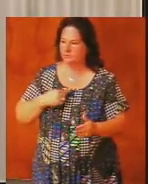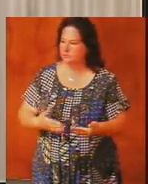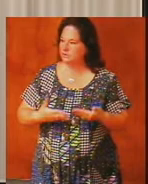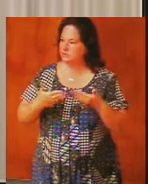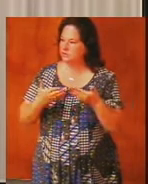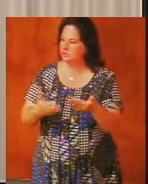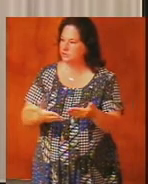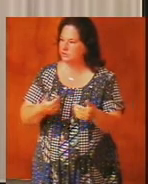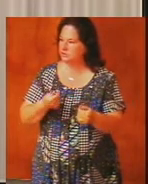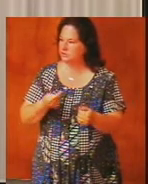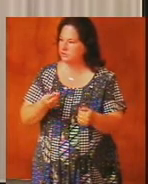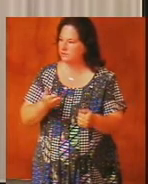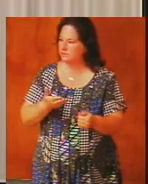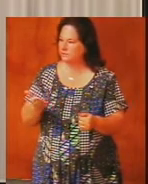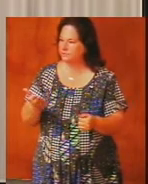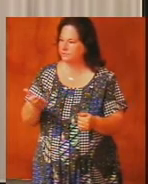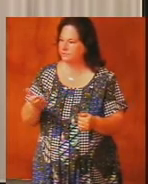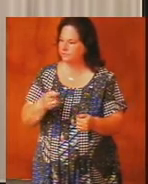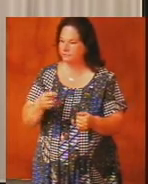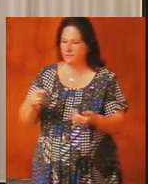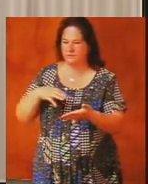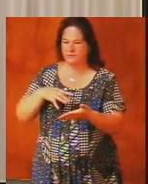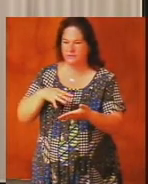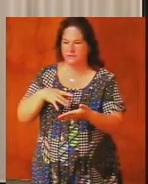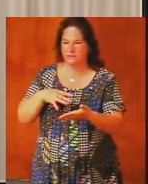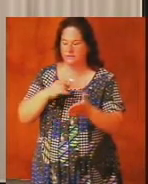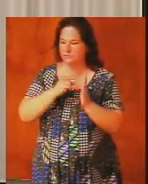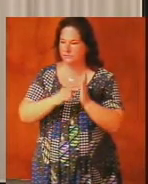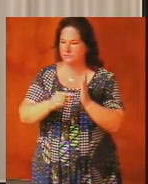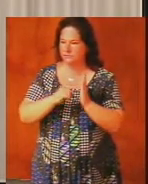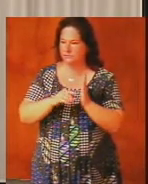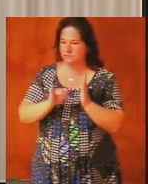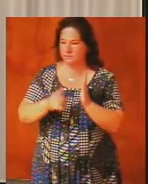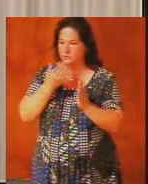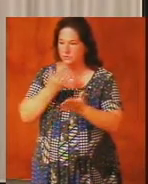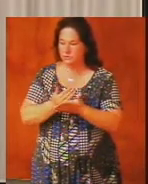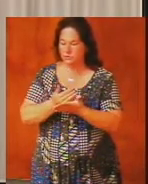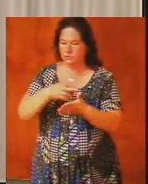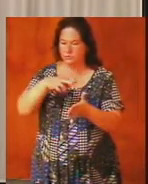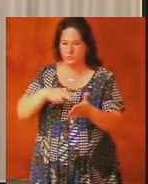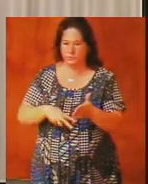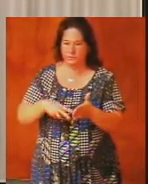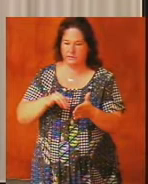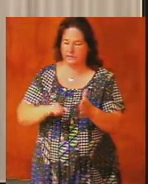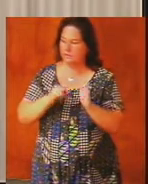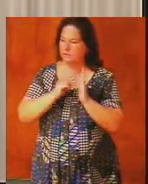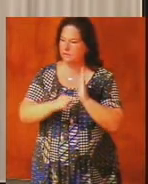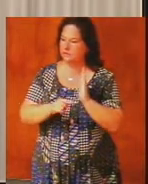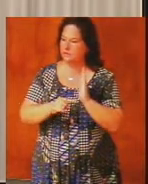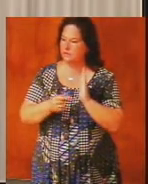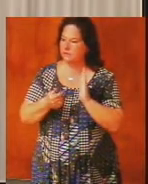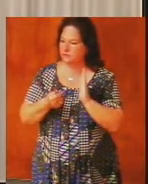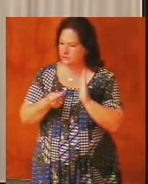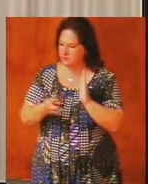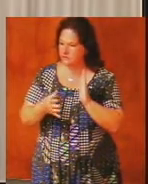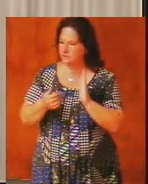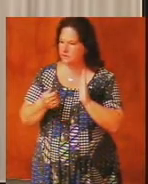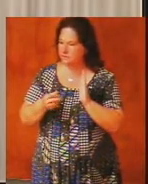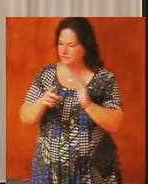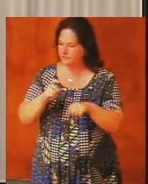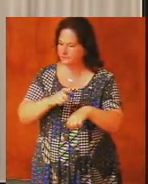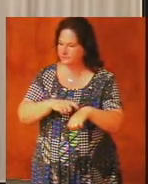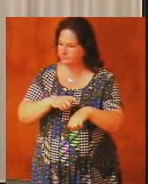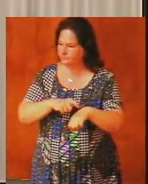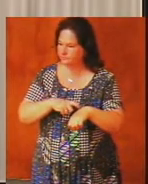things. If you're studying a passage, it's good to read that passage multiple